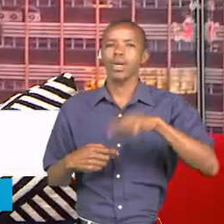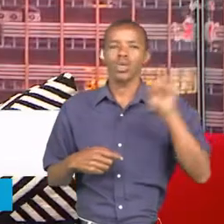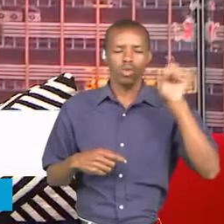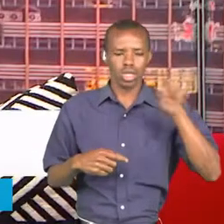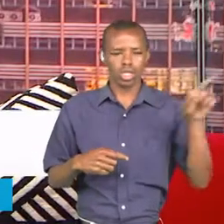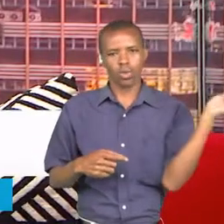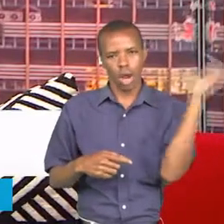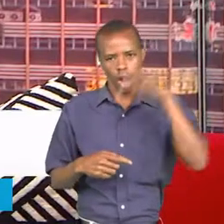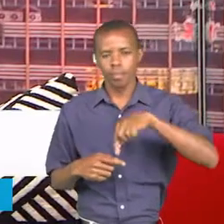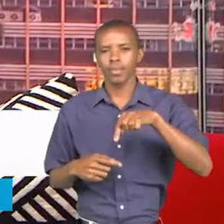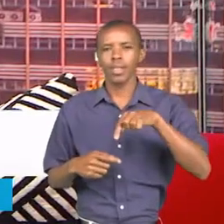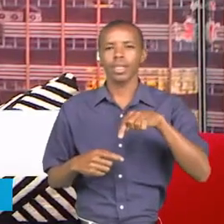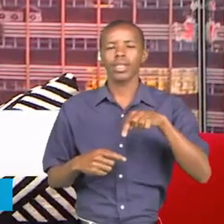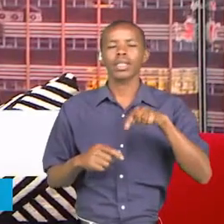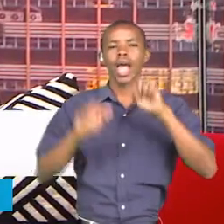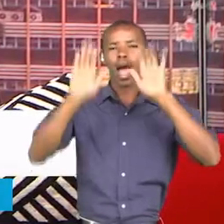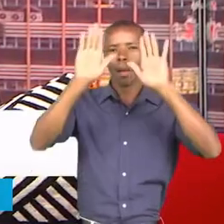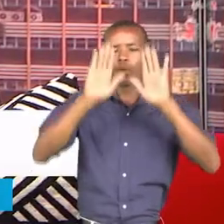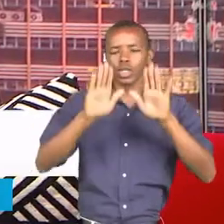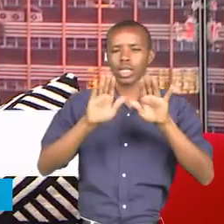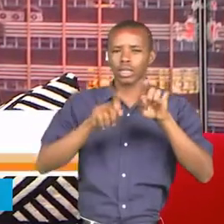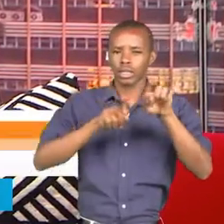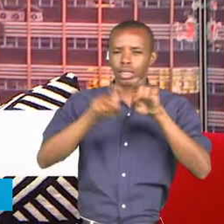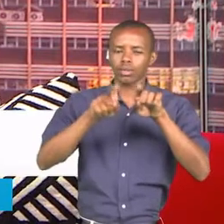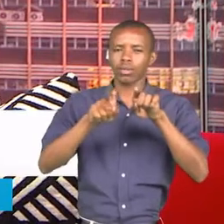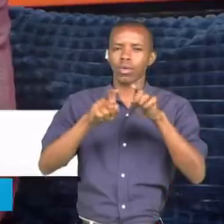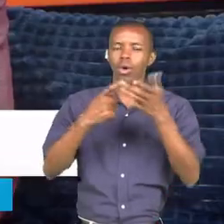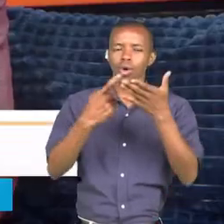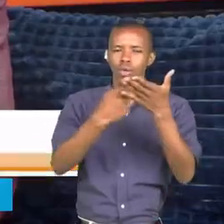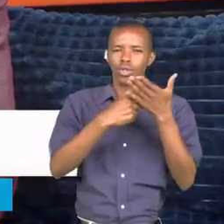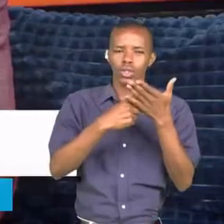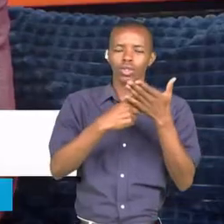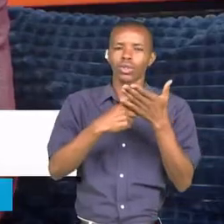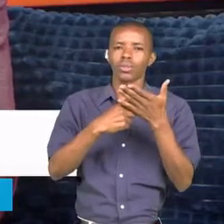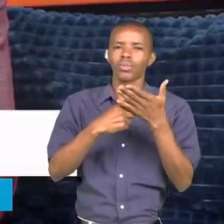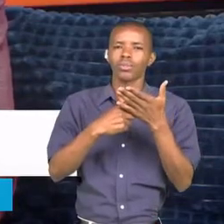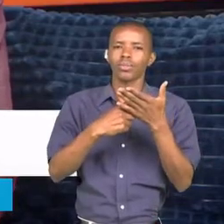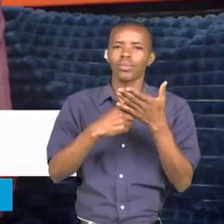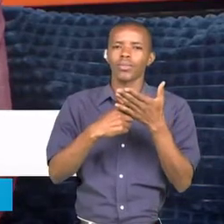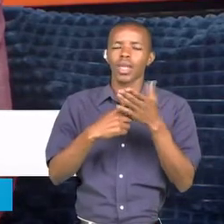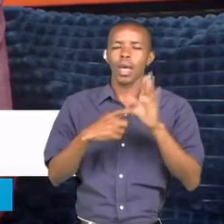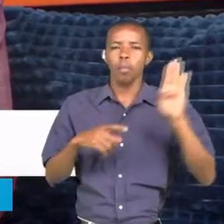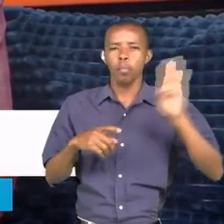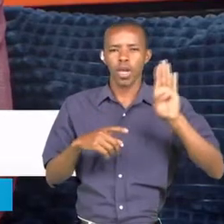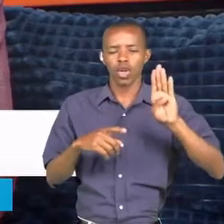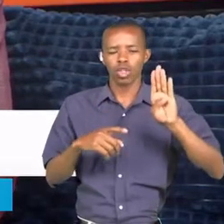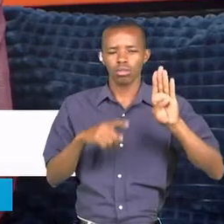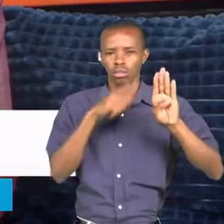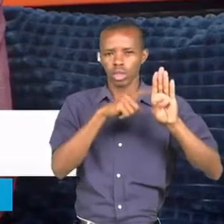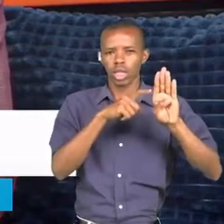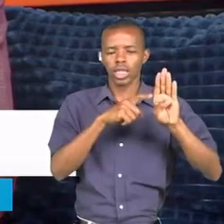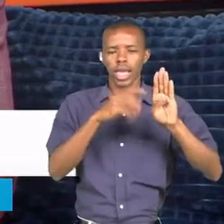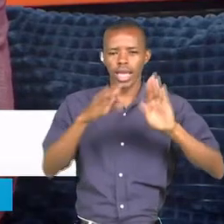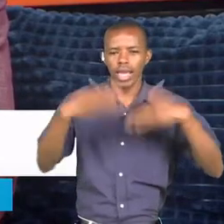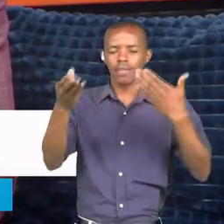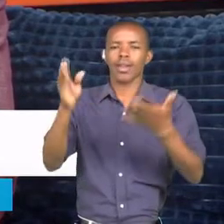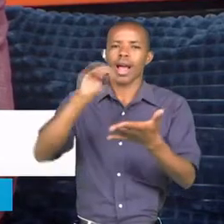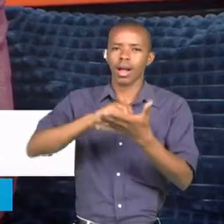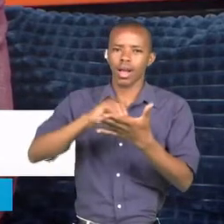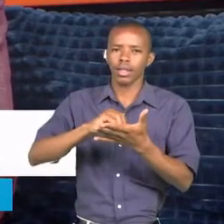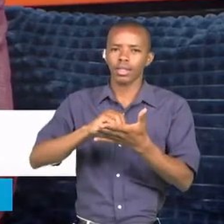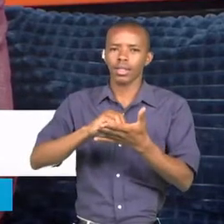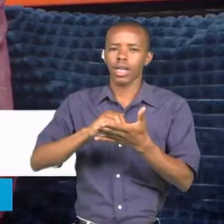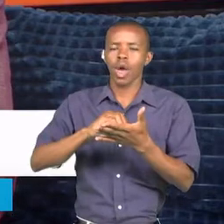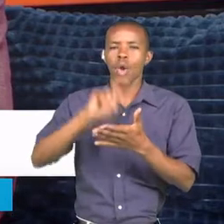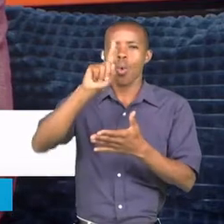here. It's a purposeful, driven conversation. Yes, it now, is. Now, billions, of course, released once again.